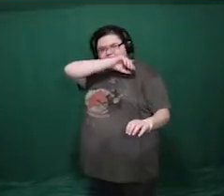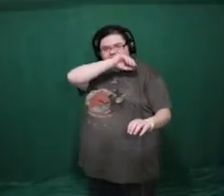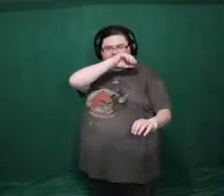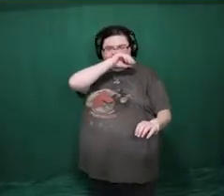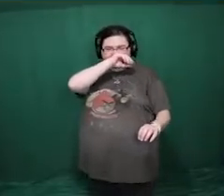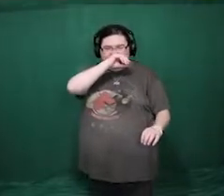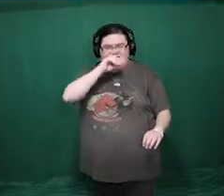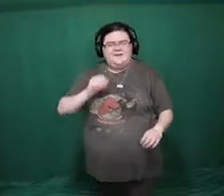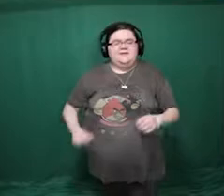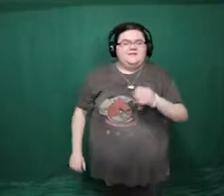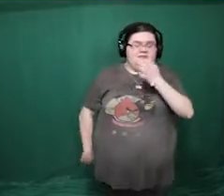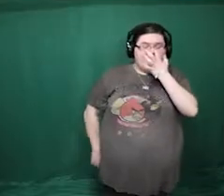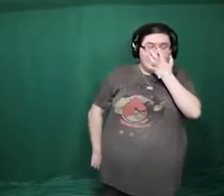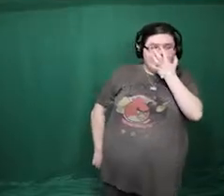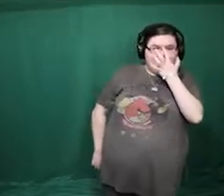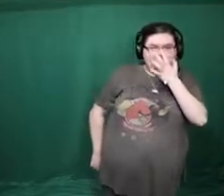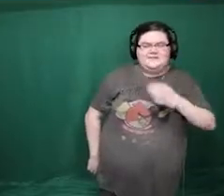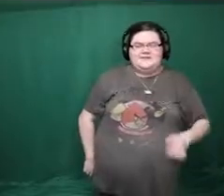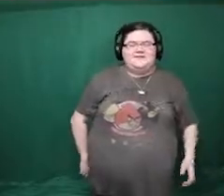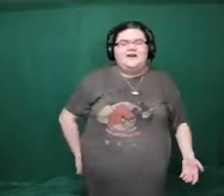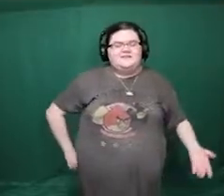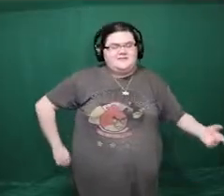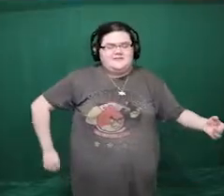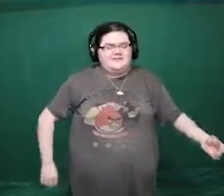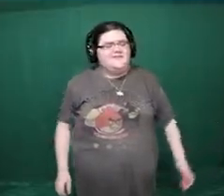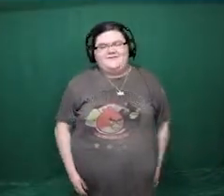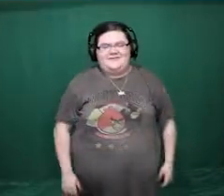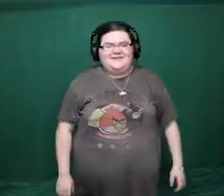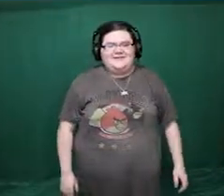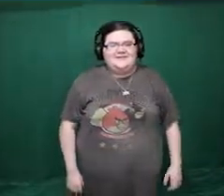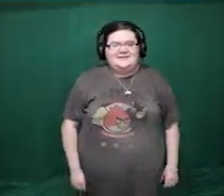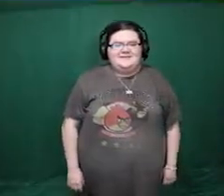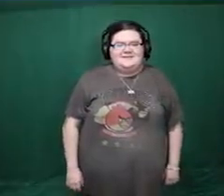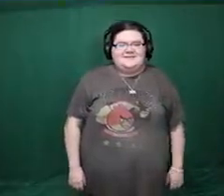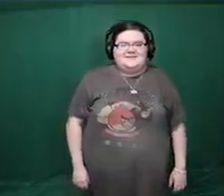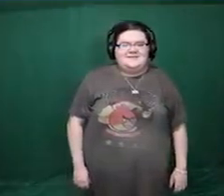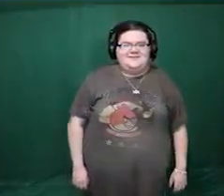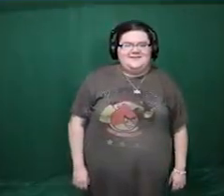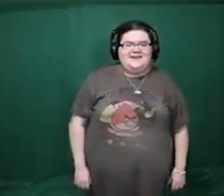Huh? Oh! Oh, good save. Oh, bless me. Thank you. Good save from the blues. I just said that. Oh, Samuel, a